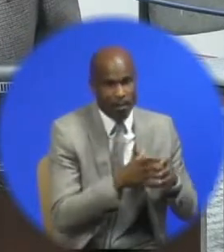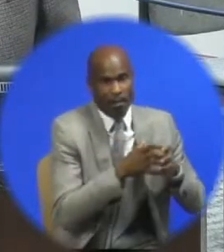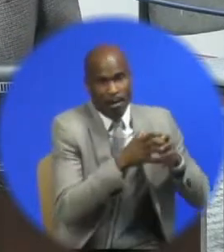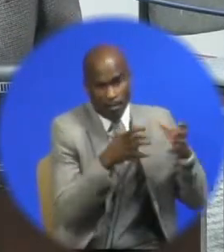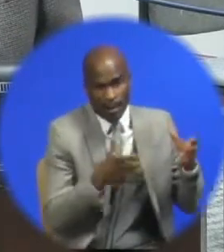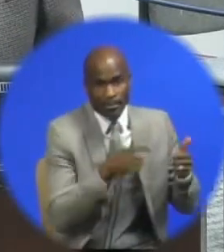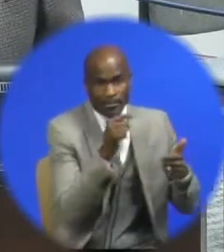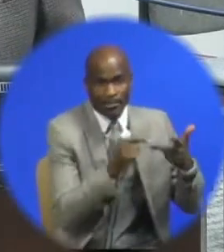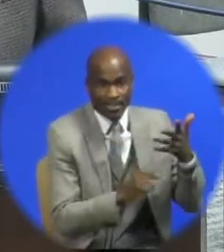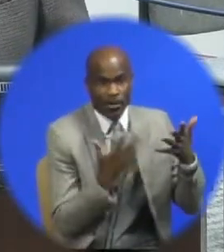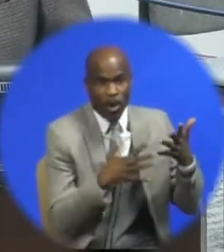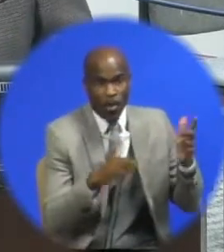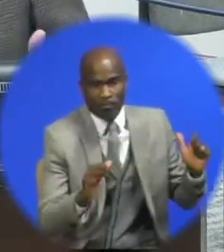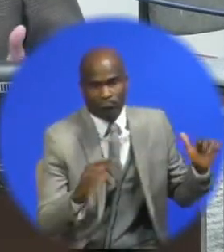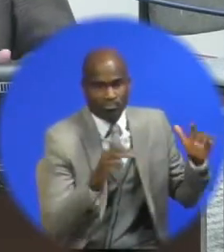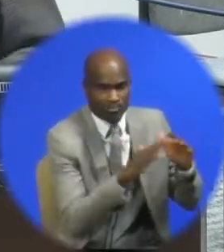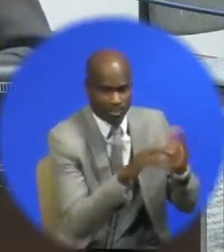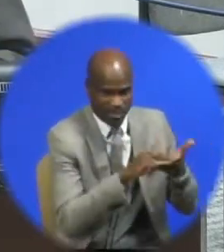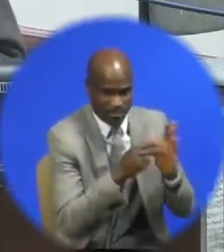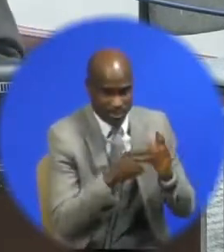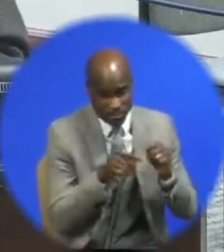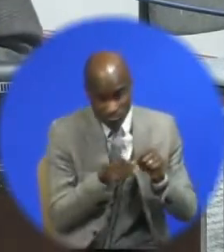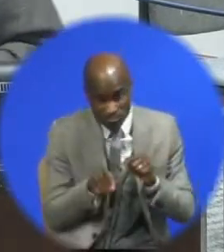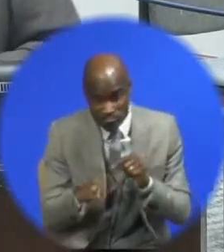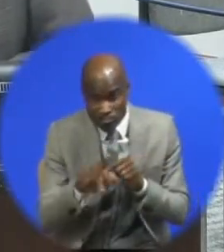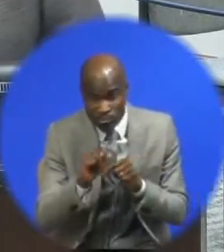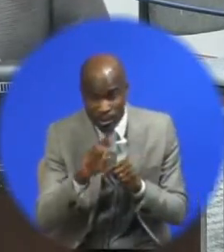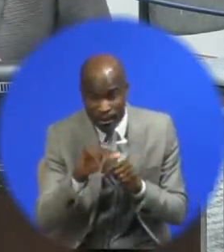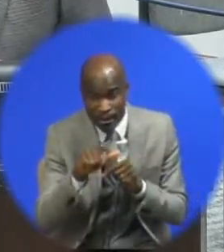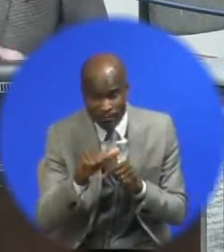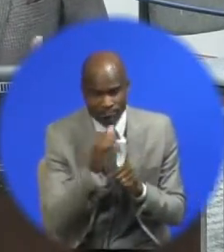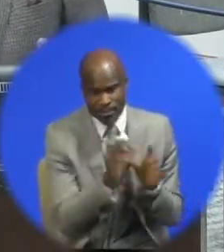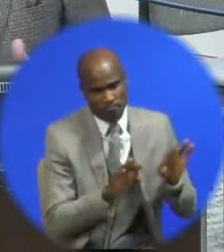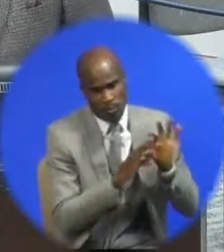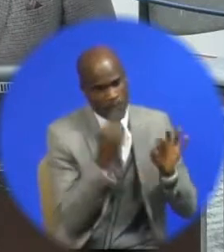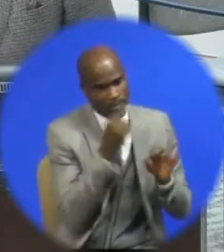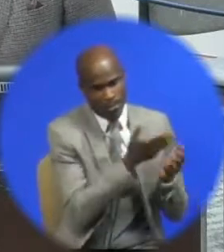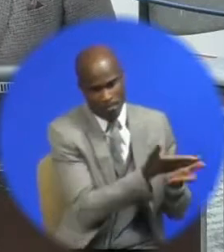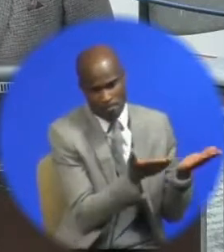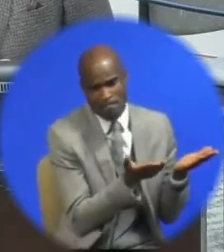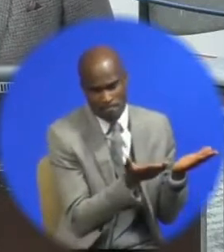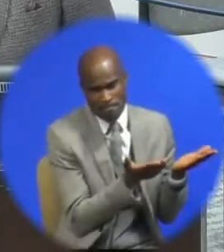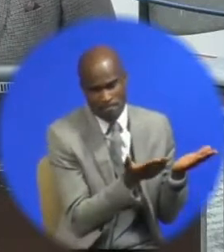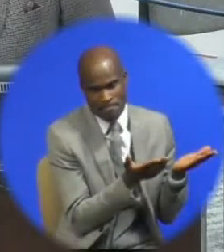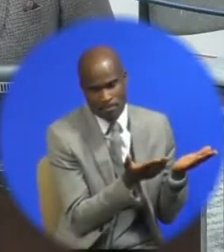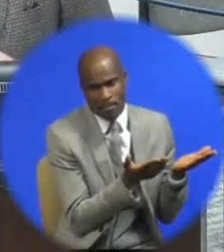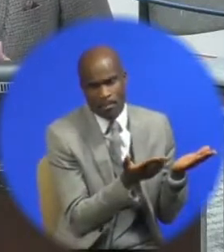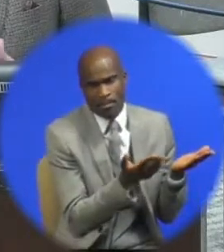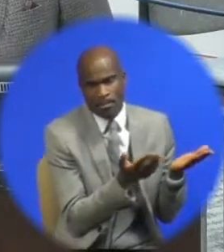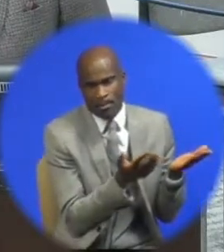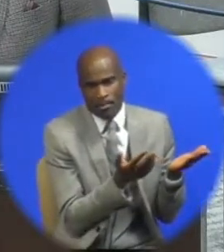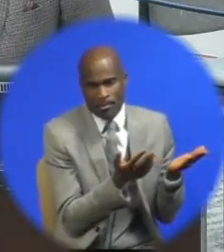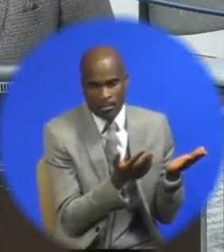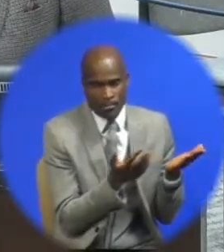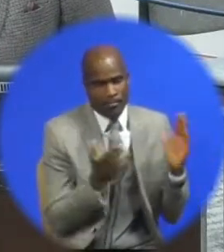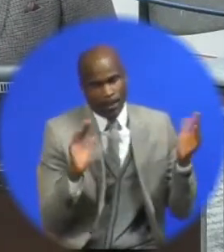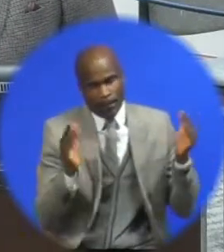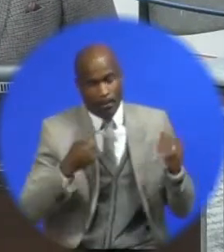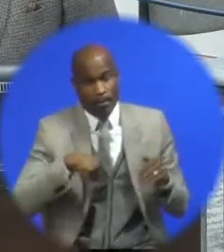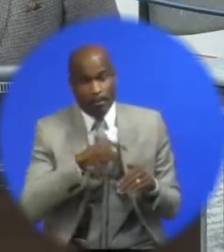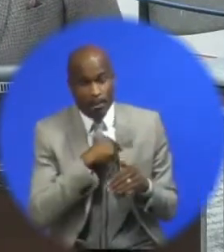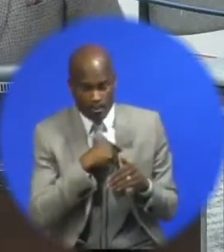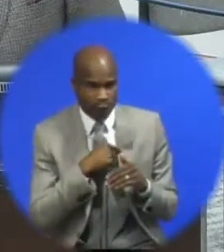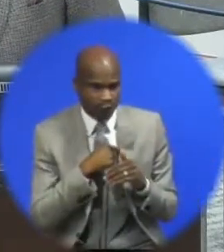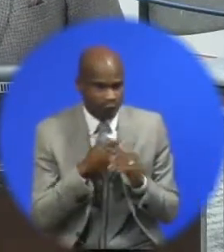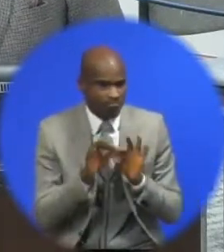Buncombe County, so the trails are not as important to them as it is, we think, from Burke and McDowell's